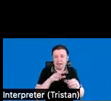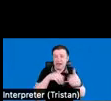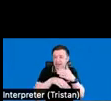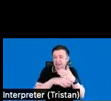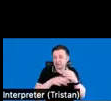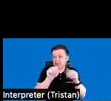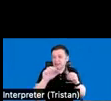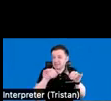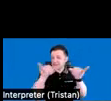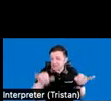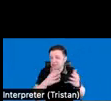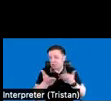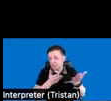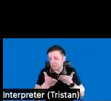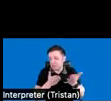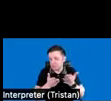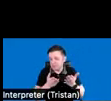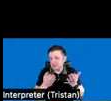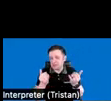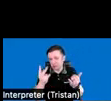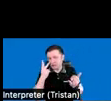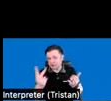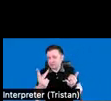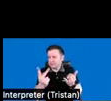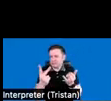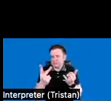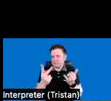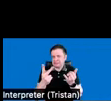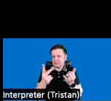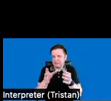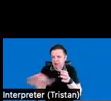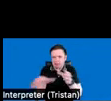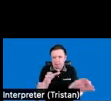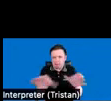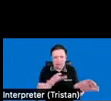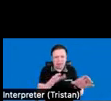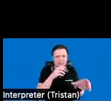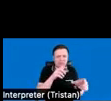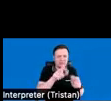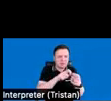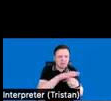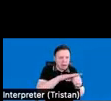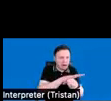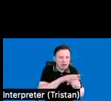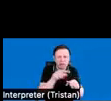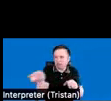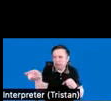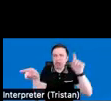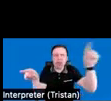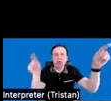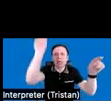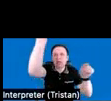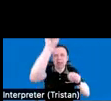services. We are getting a sense how they are fragmented very locally and in different provinces, how